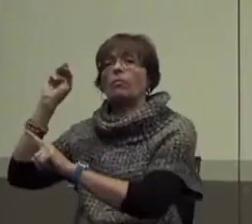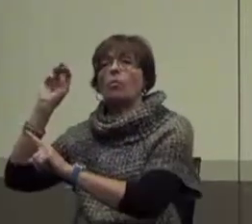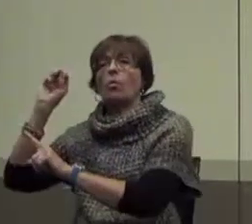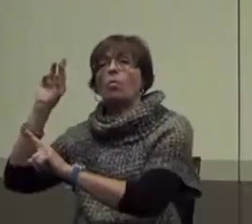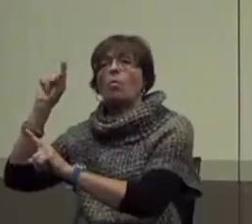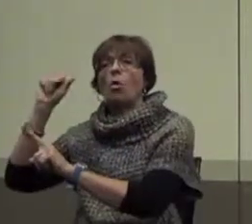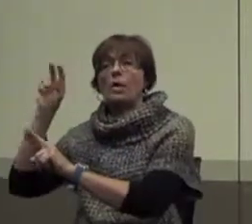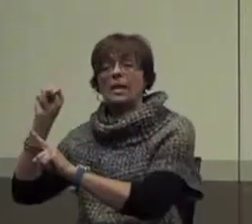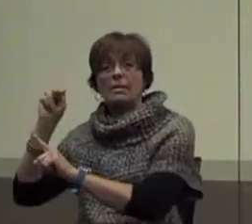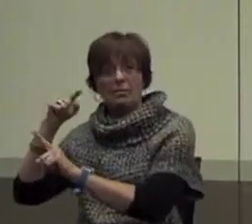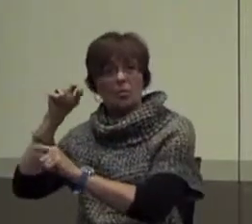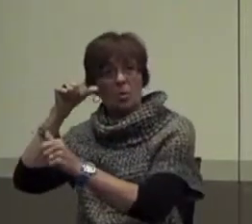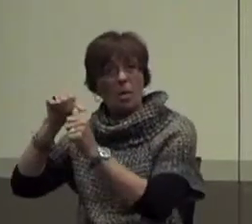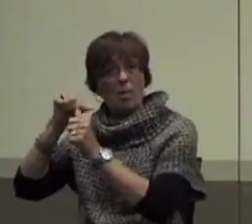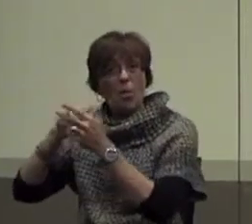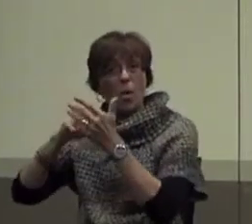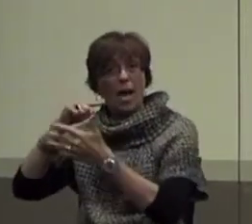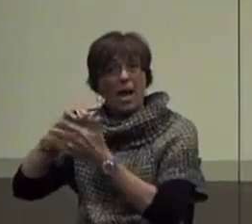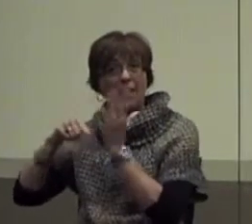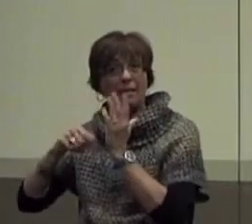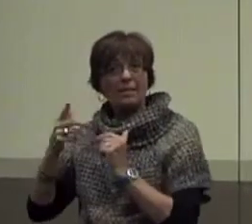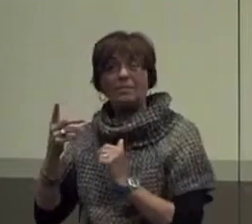Morgan? Do you guys remember what they were?